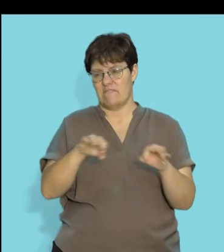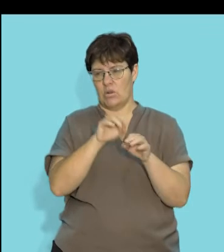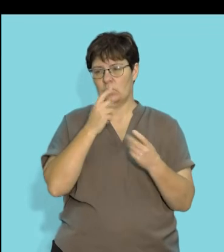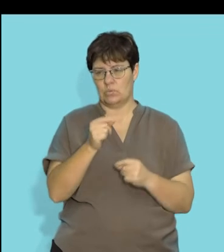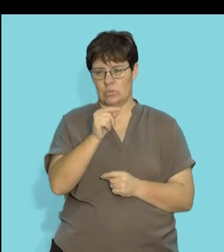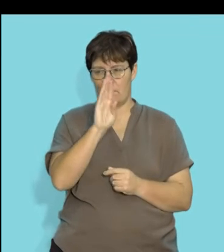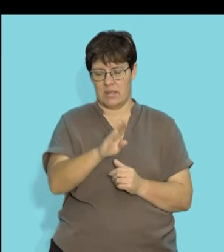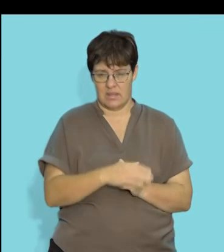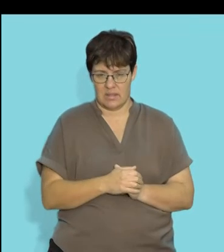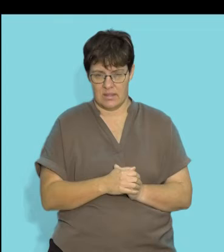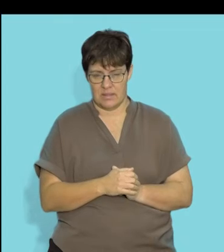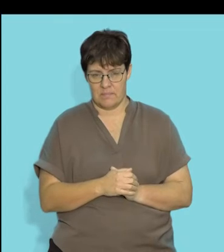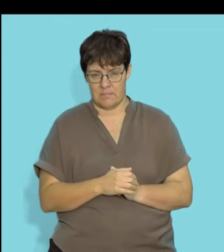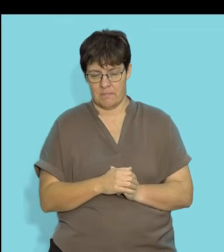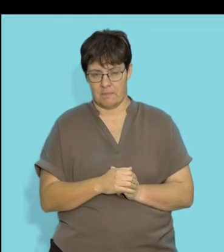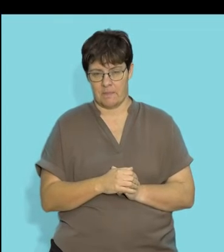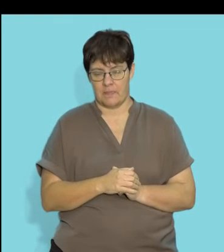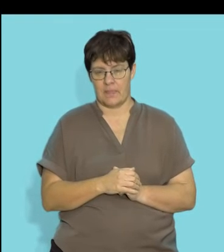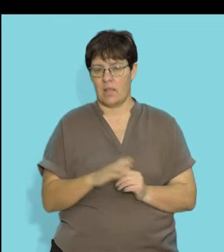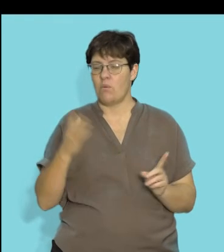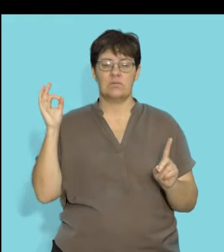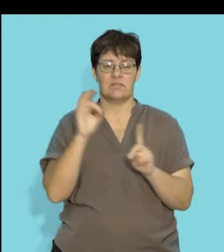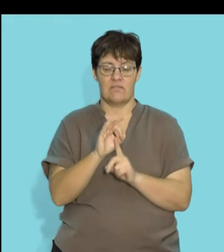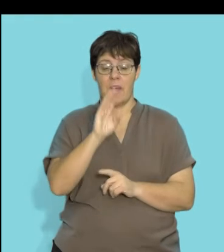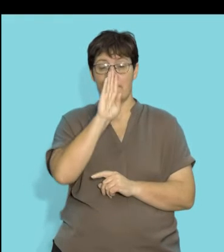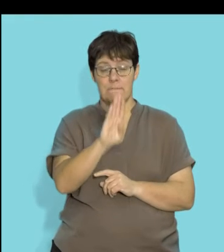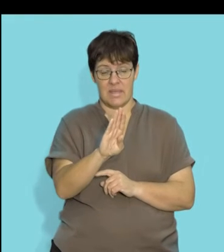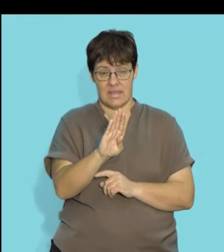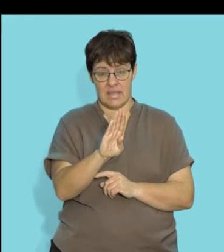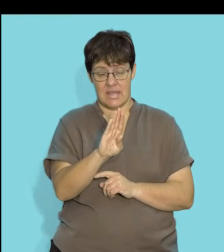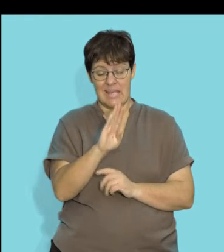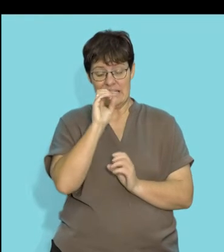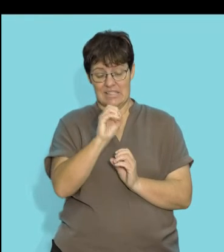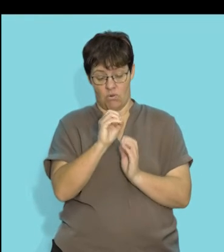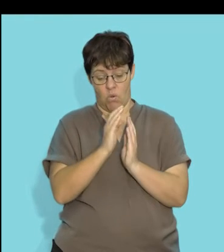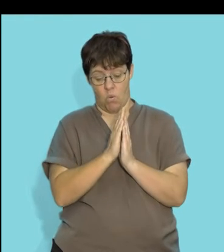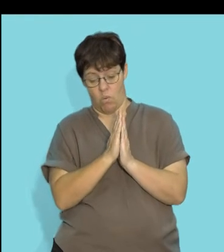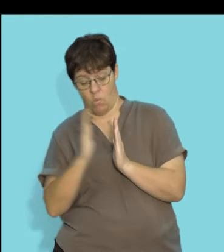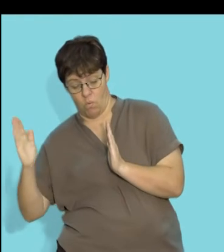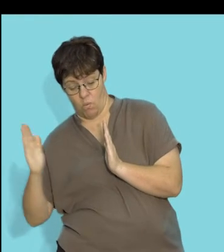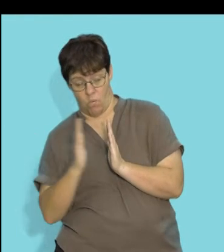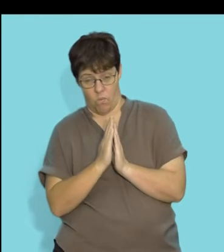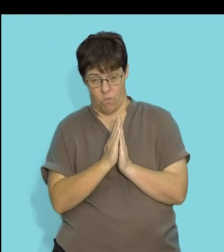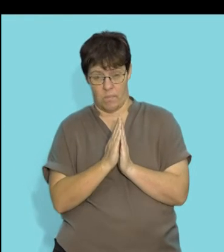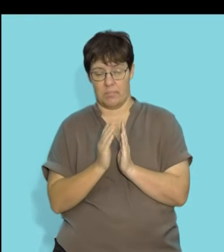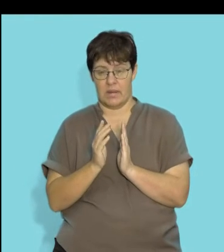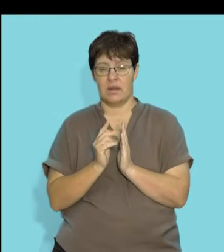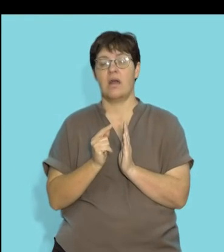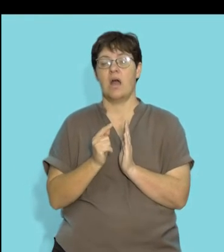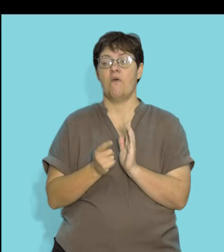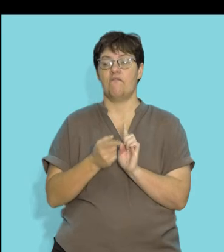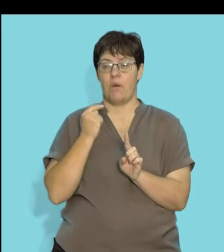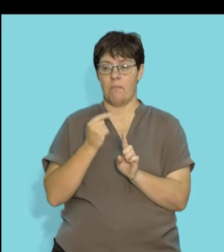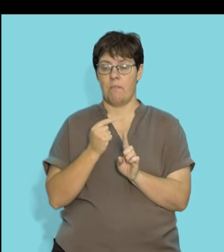does. Now, to be particular with this, if b is greater than 0, we say